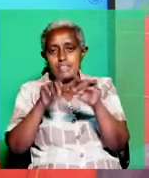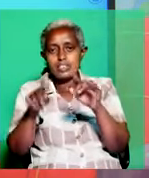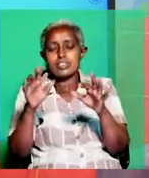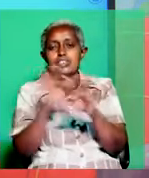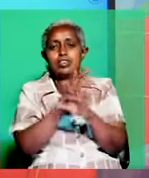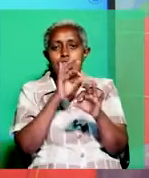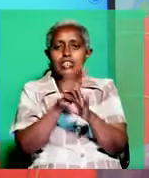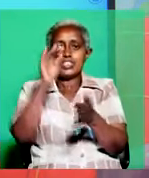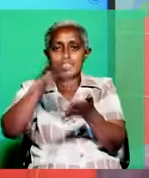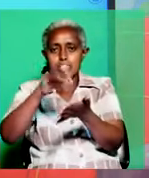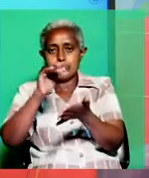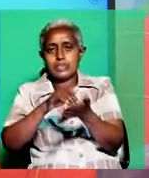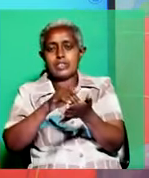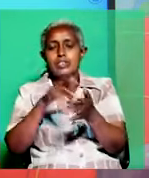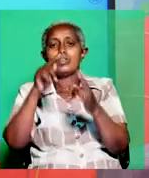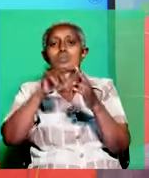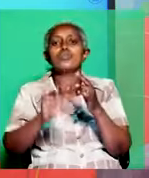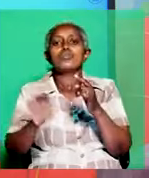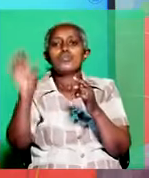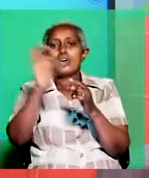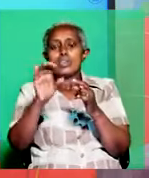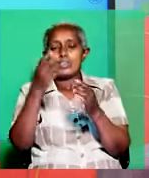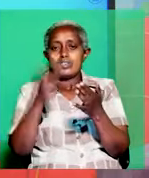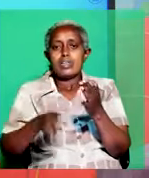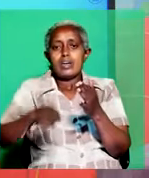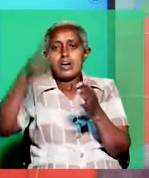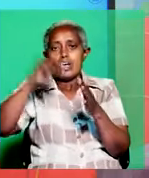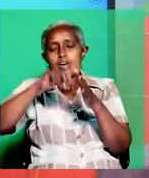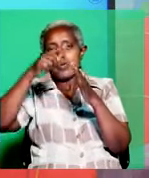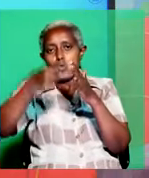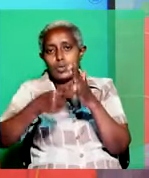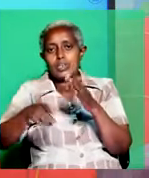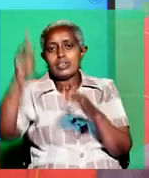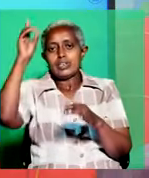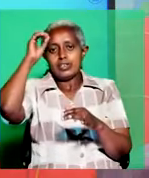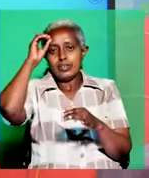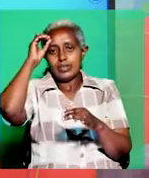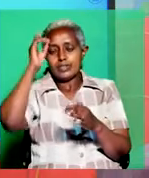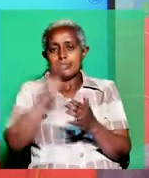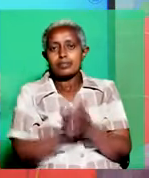function repeatedly to find their higher order derivative.